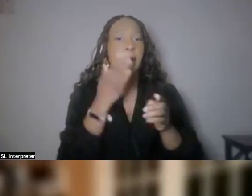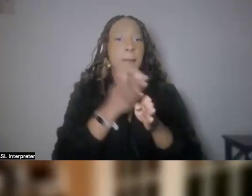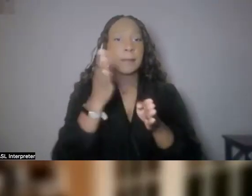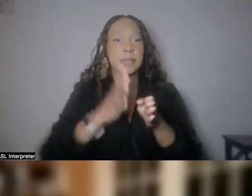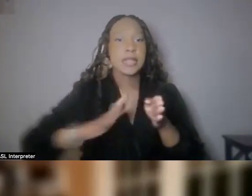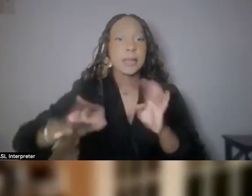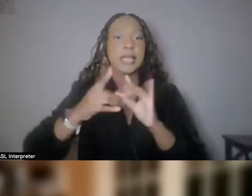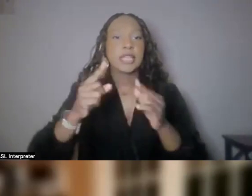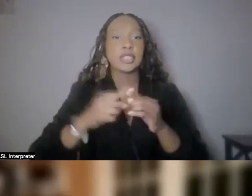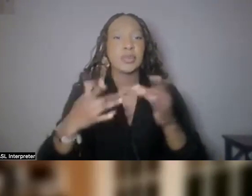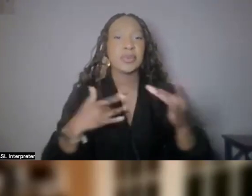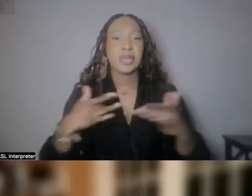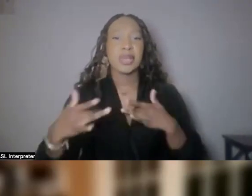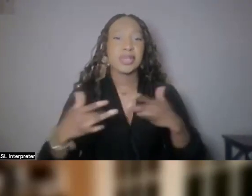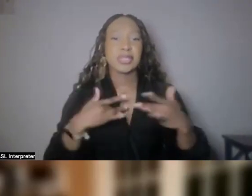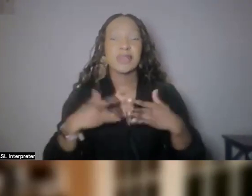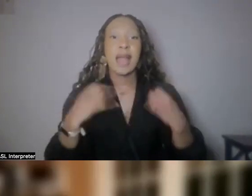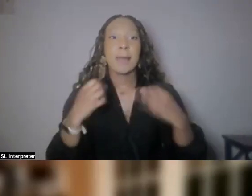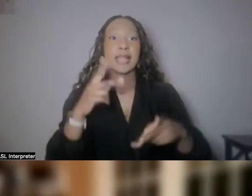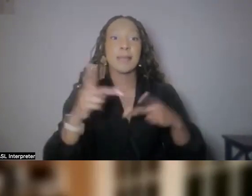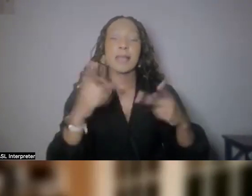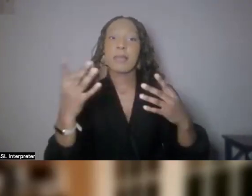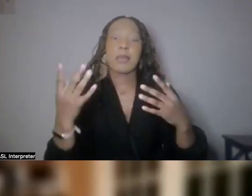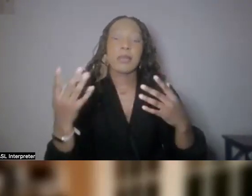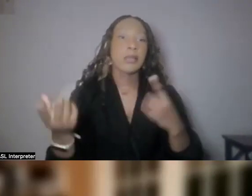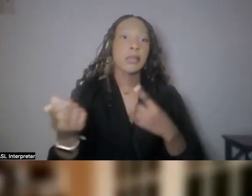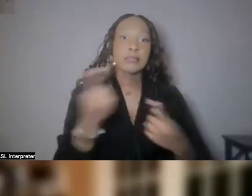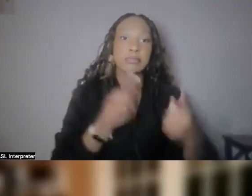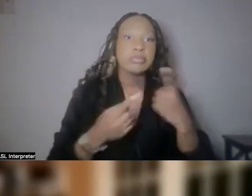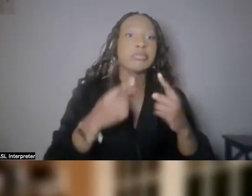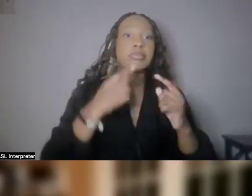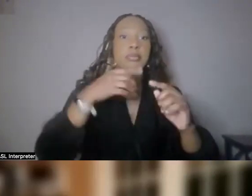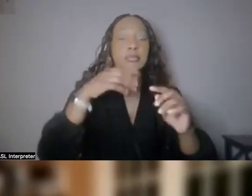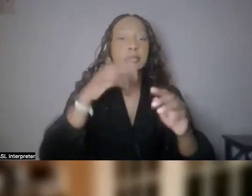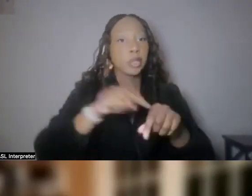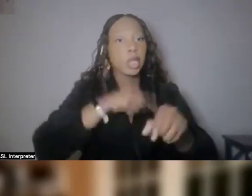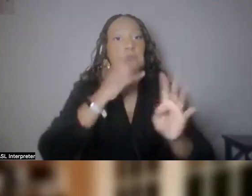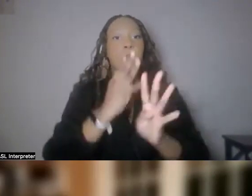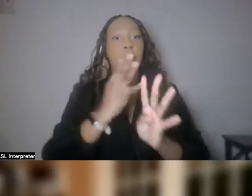concerns with the volume of people traffic. Some people are concerned about lines out the door. Can you speak to this?